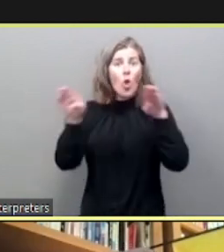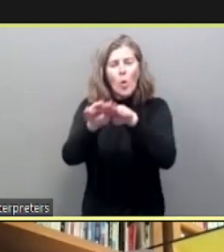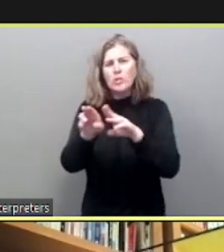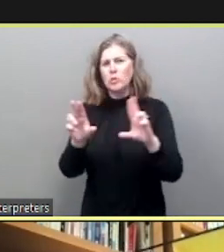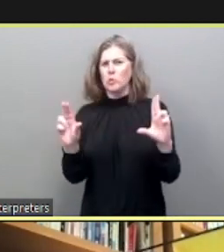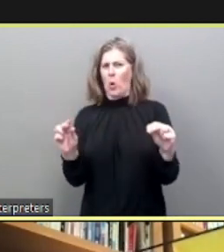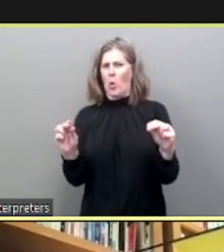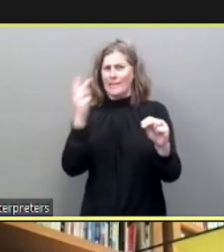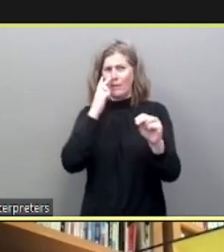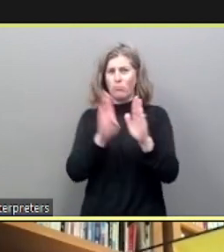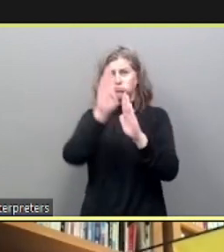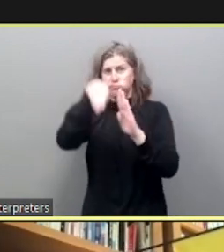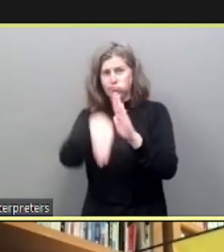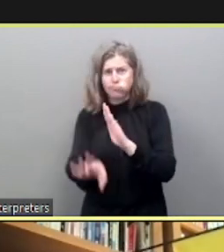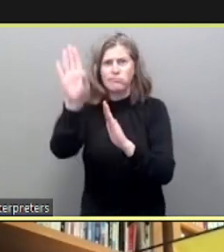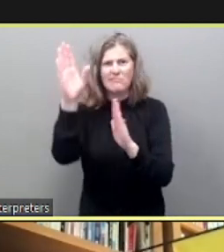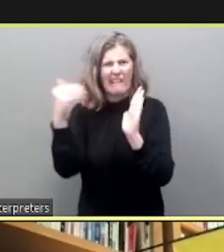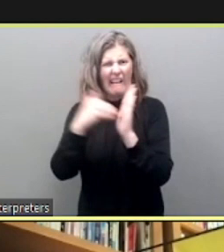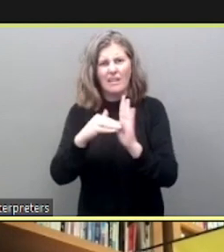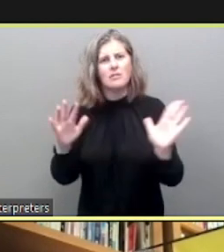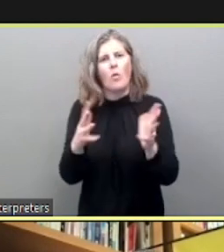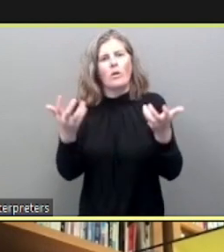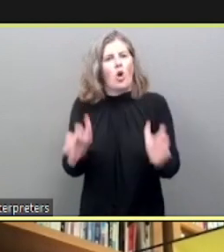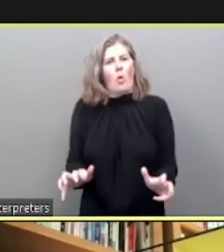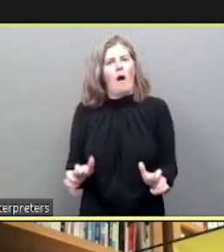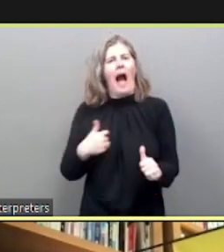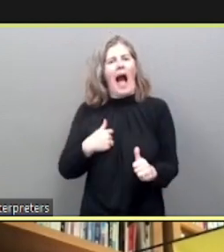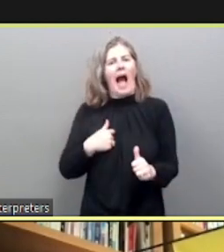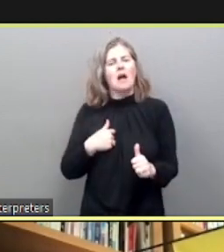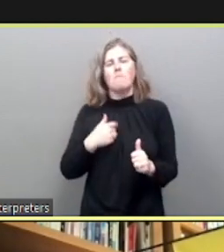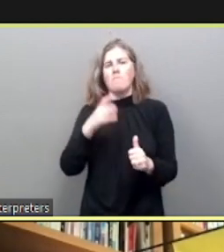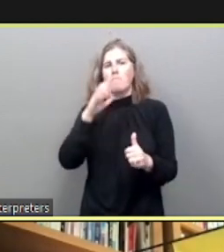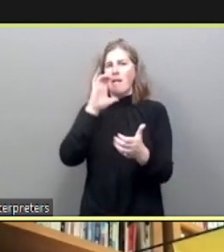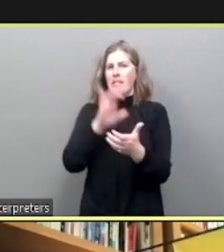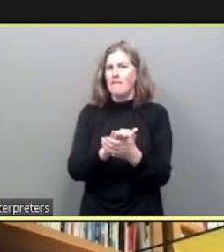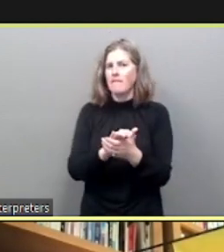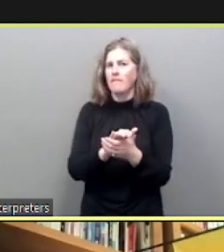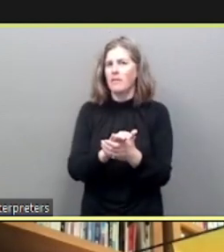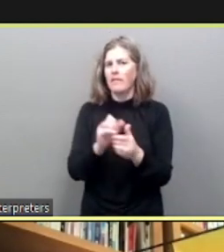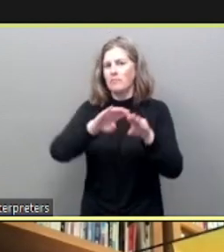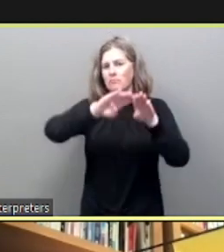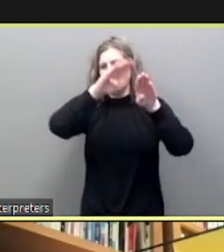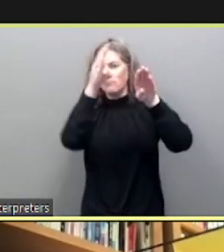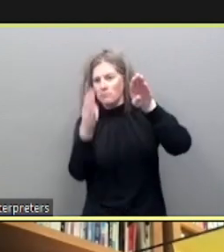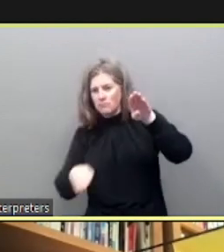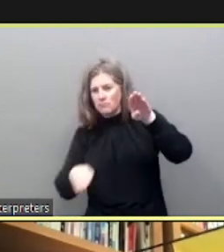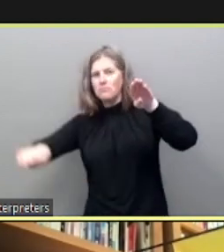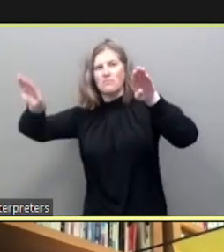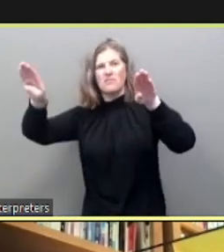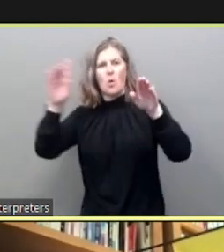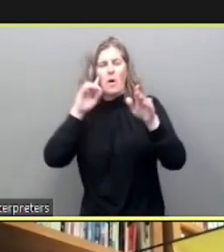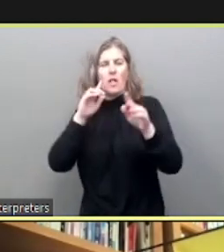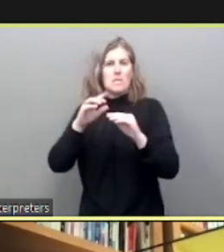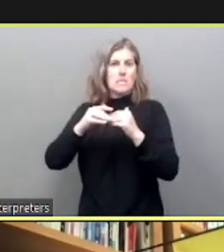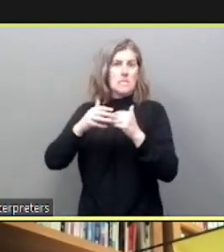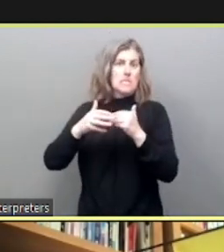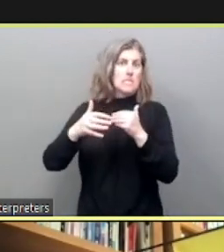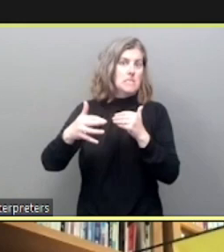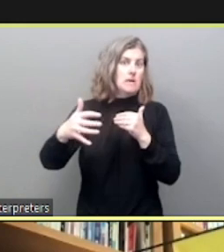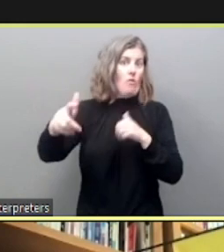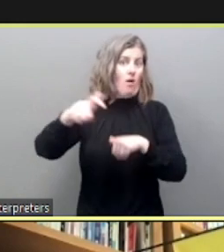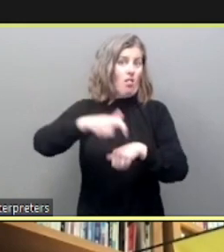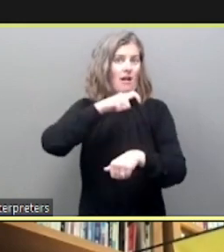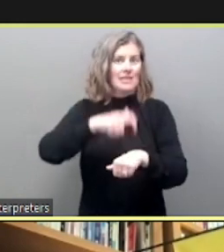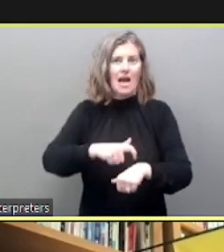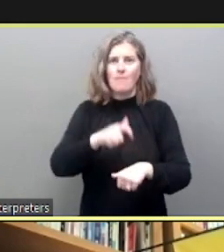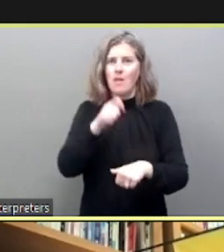we're seeing now with delayed care. And I believe this rebound may last for quite some period of time, not just